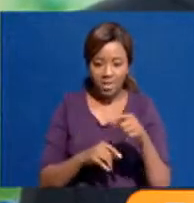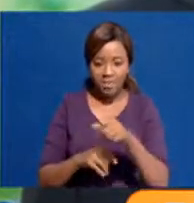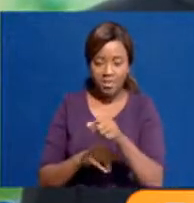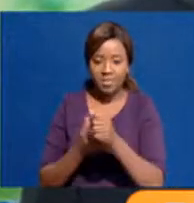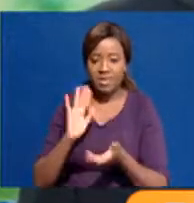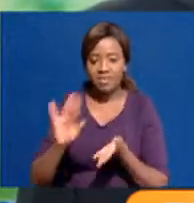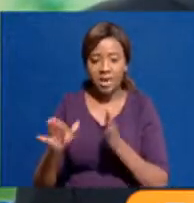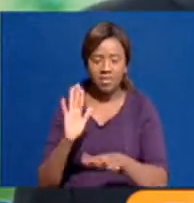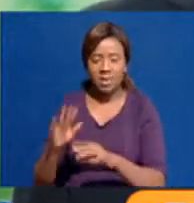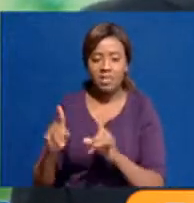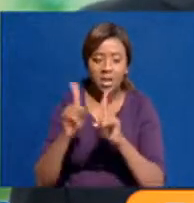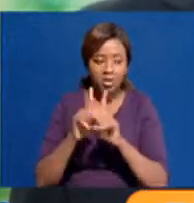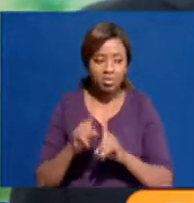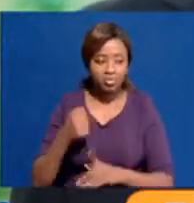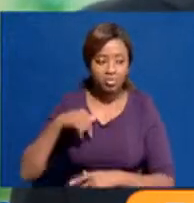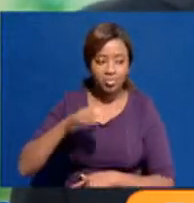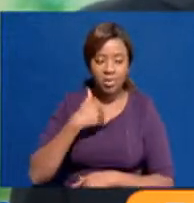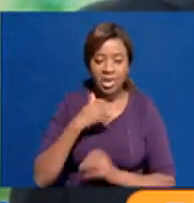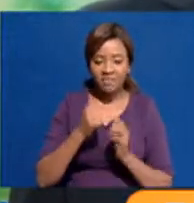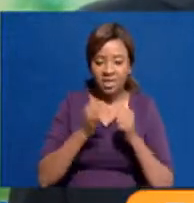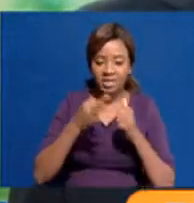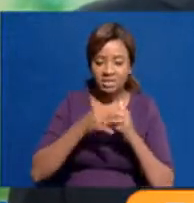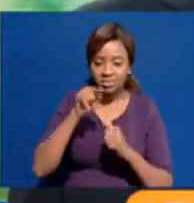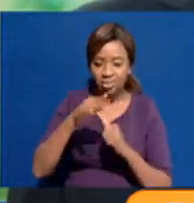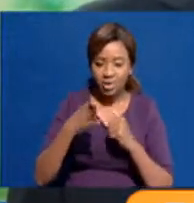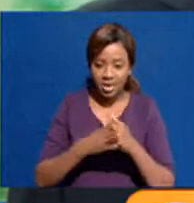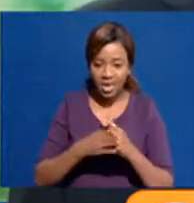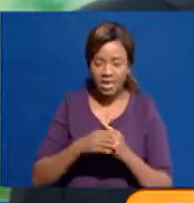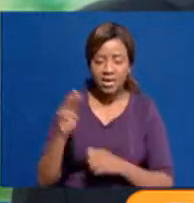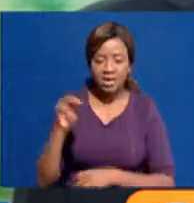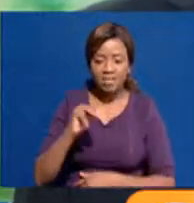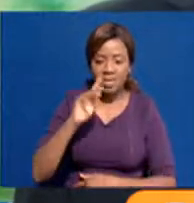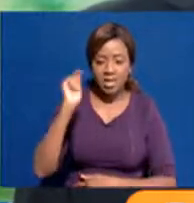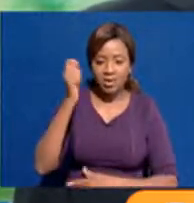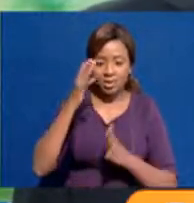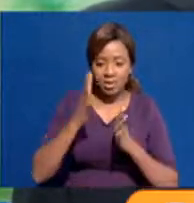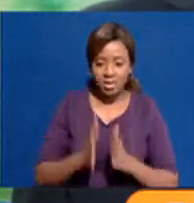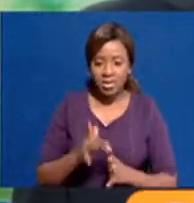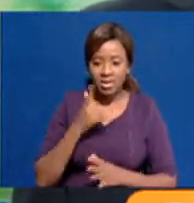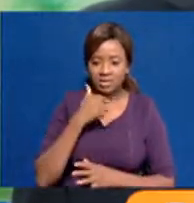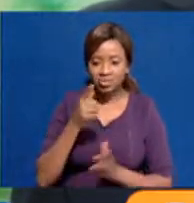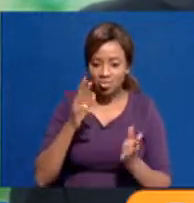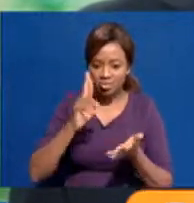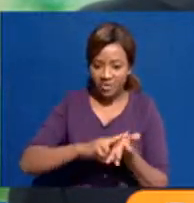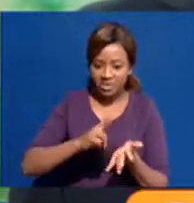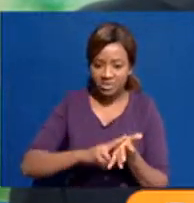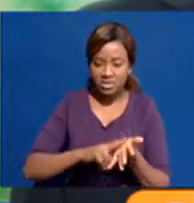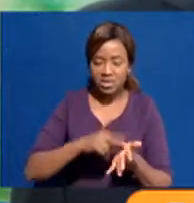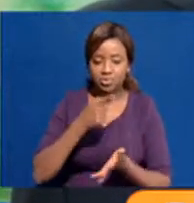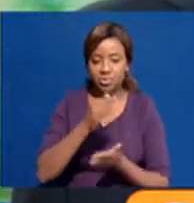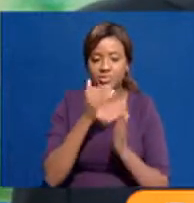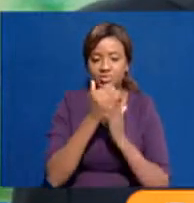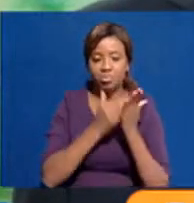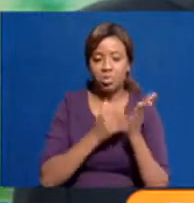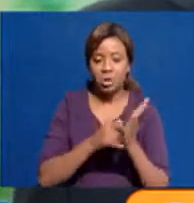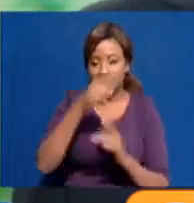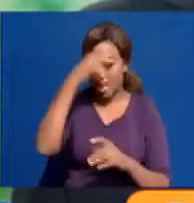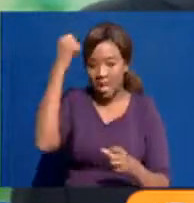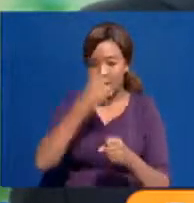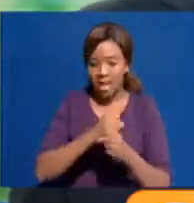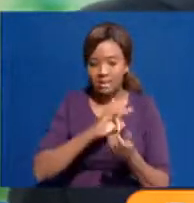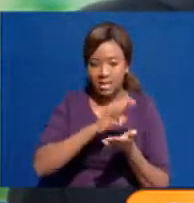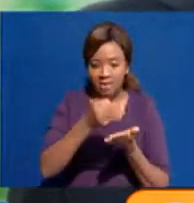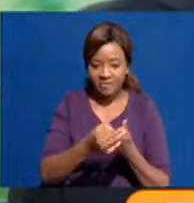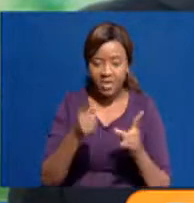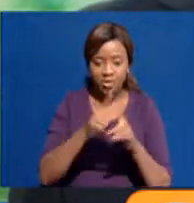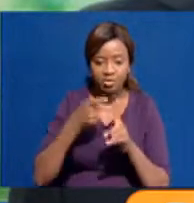have 18.9 million Kenyans who have subscribed to this program. Then we have